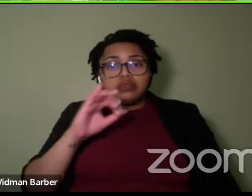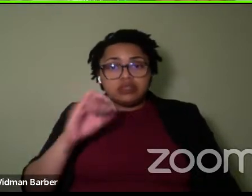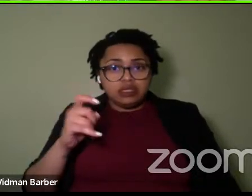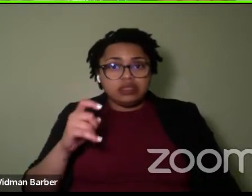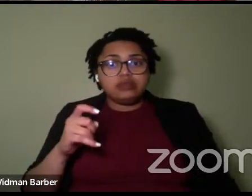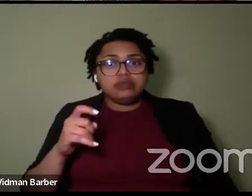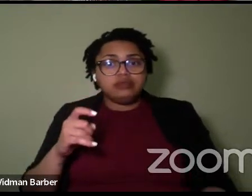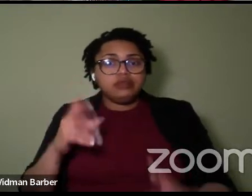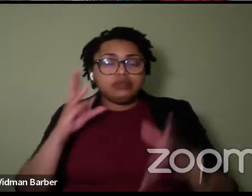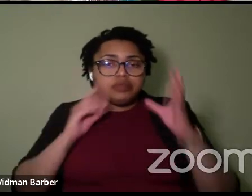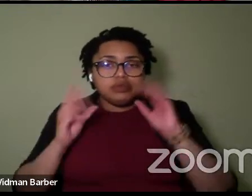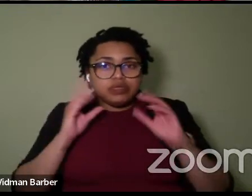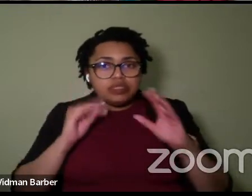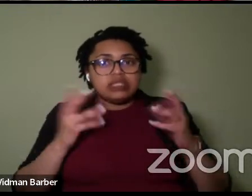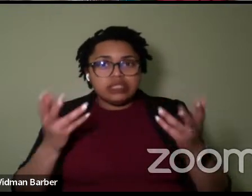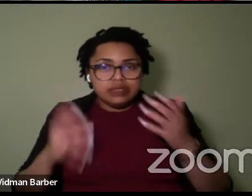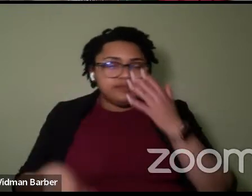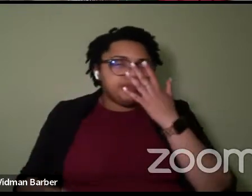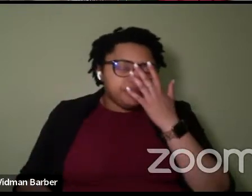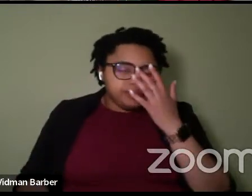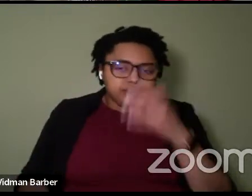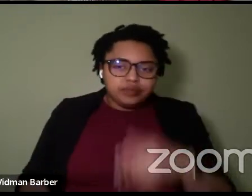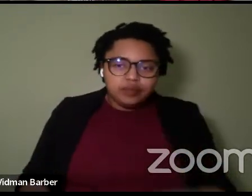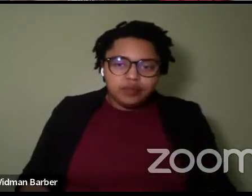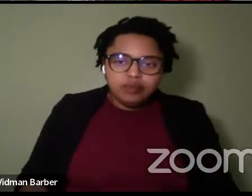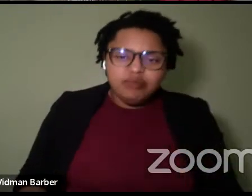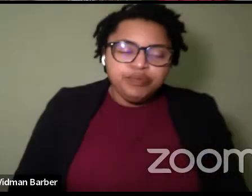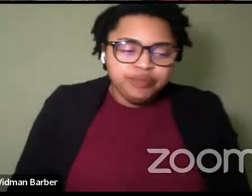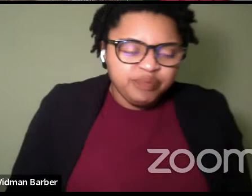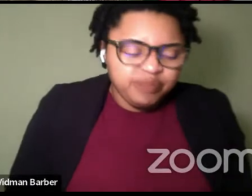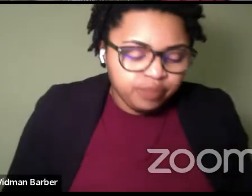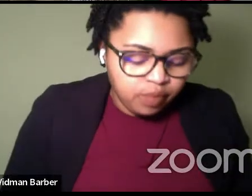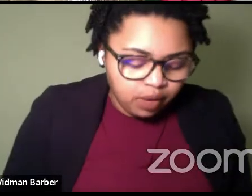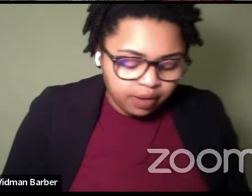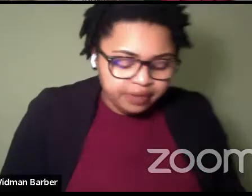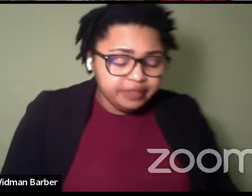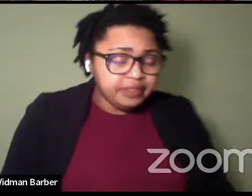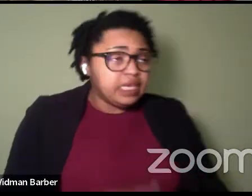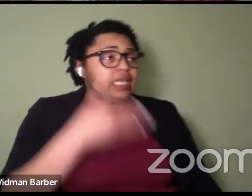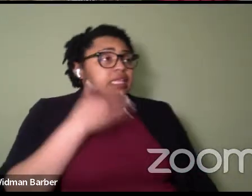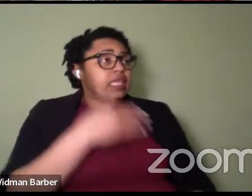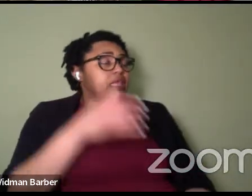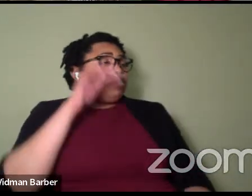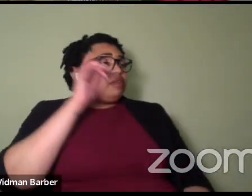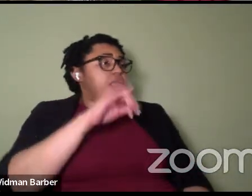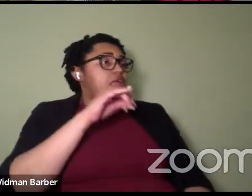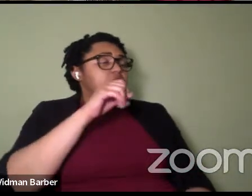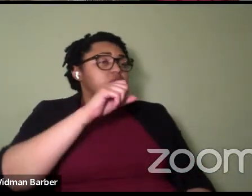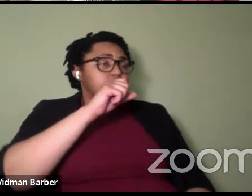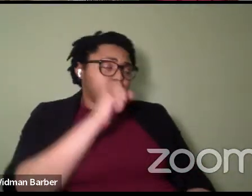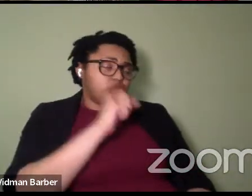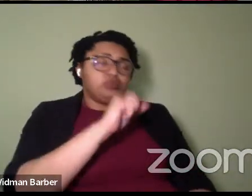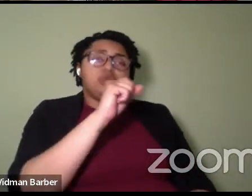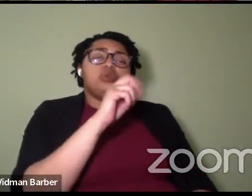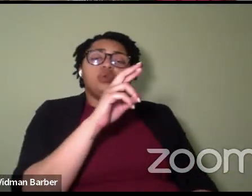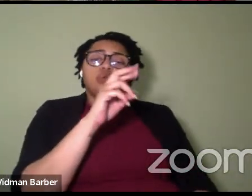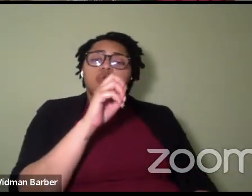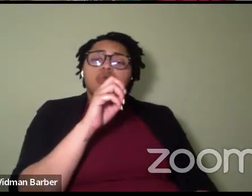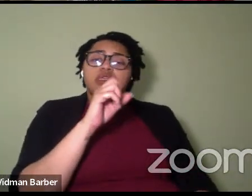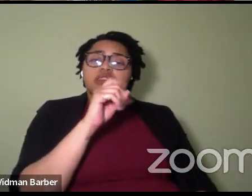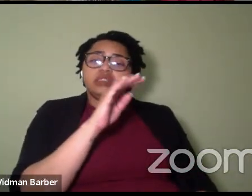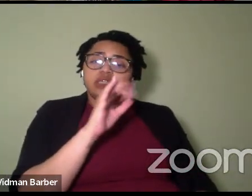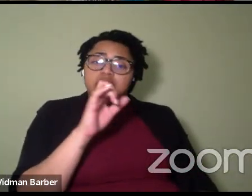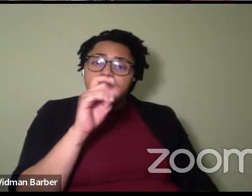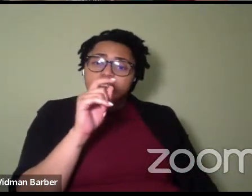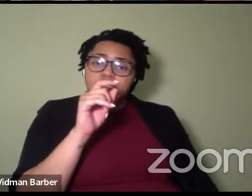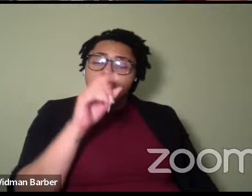Thank you so much. I think the resilience that I see and just the passion you long for